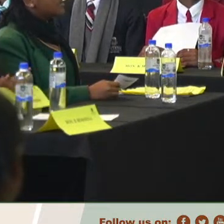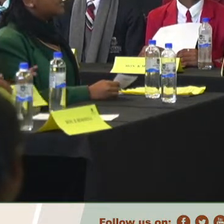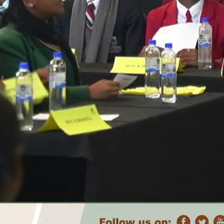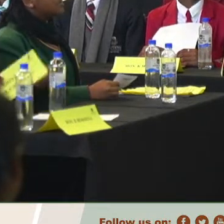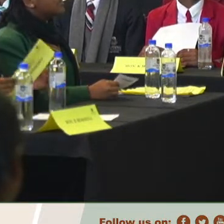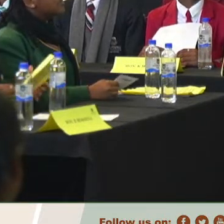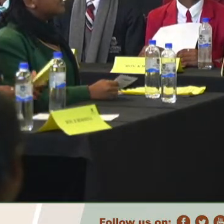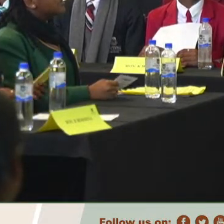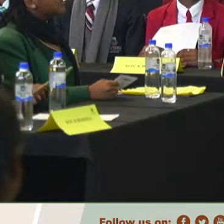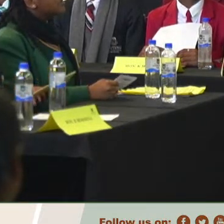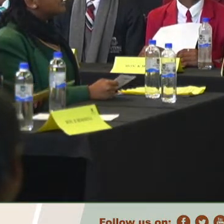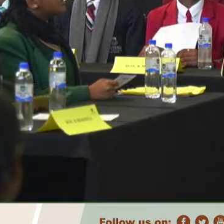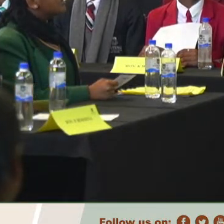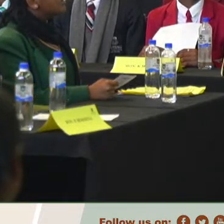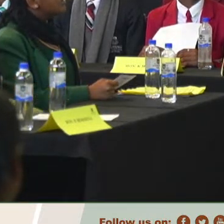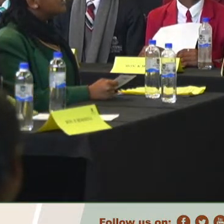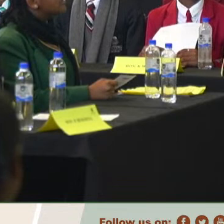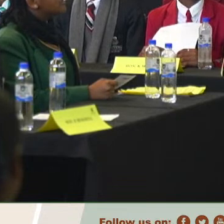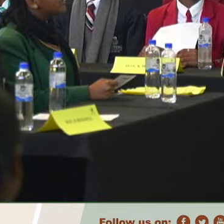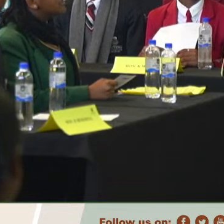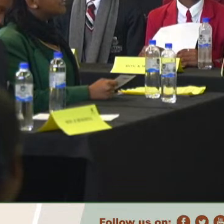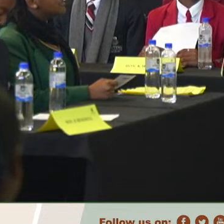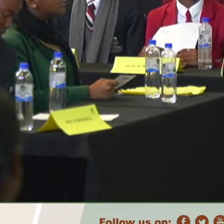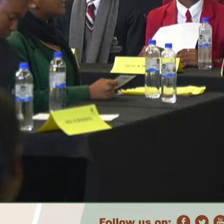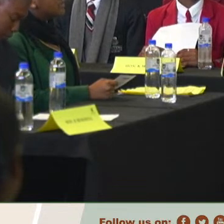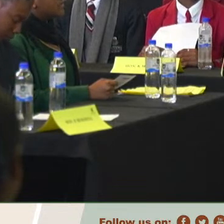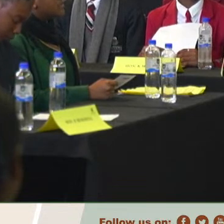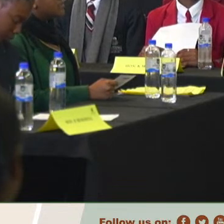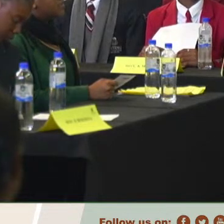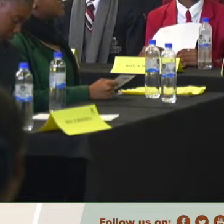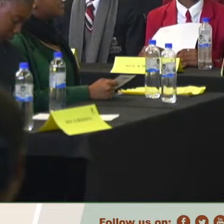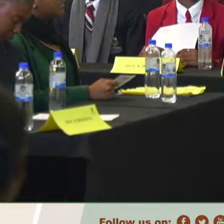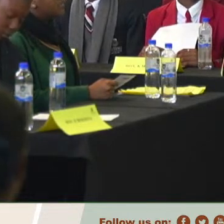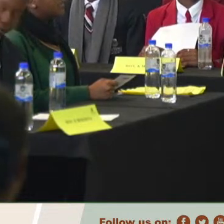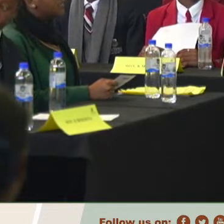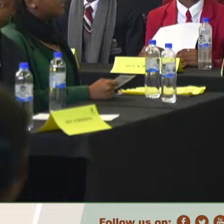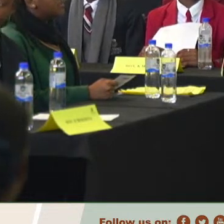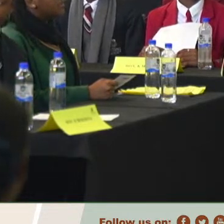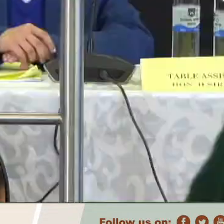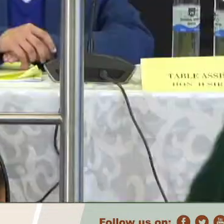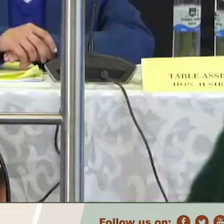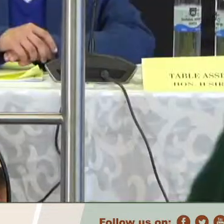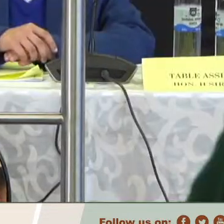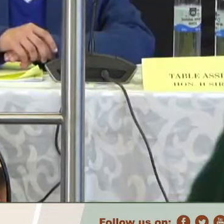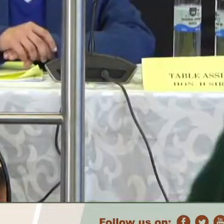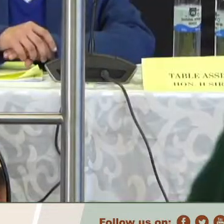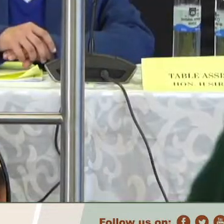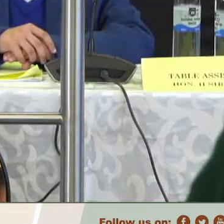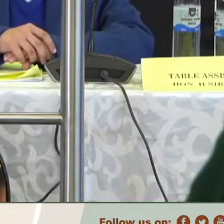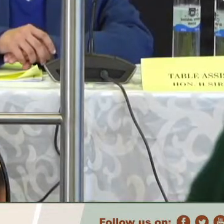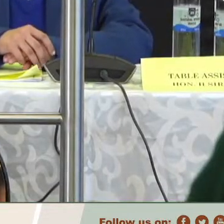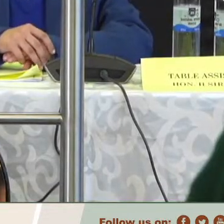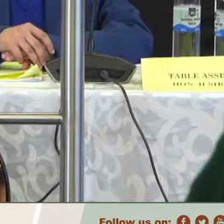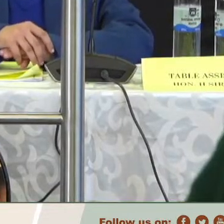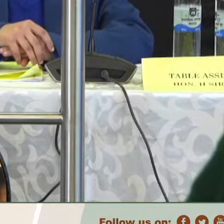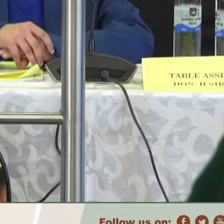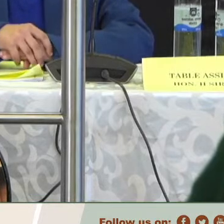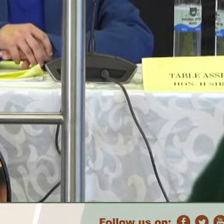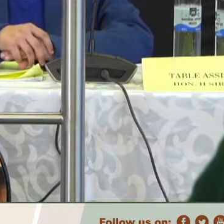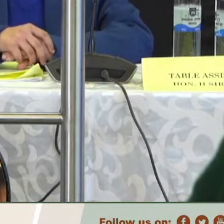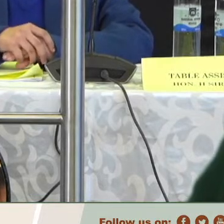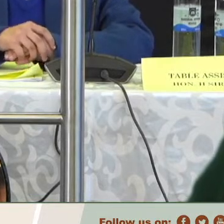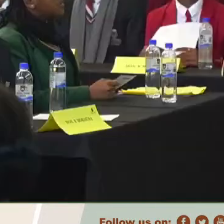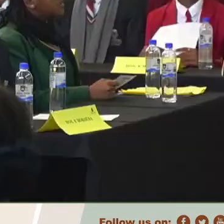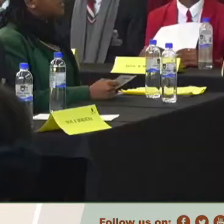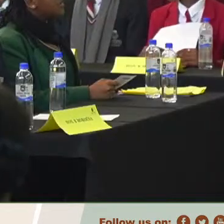request the members to go outside for photo shoot. But the audience there remain seated until we finish.